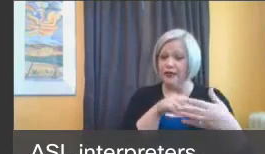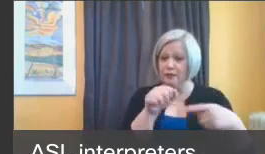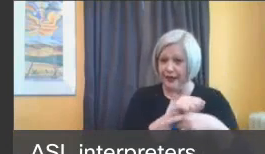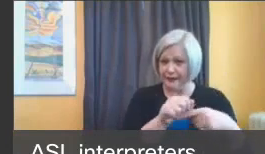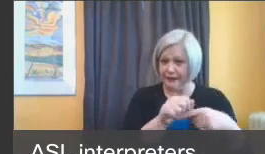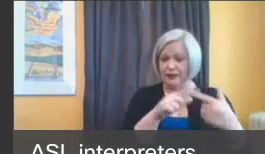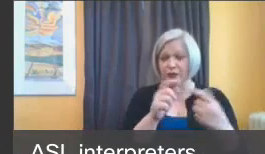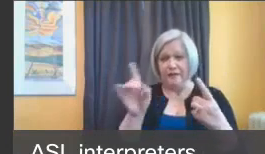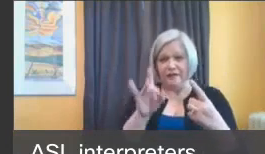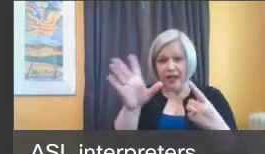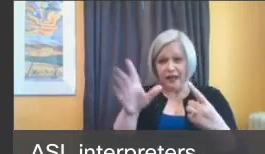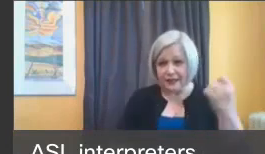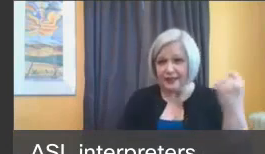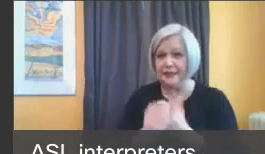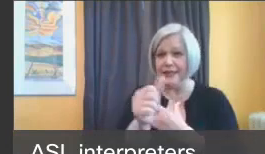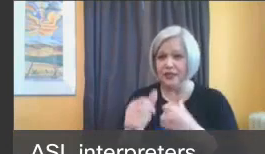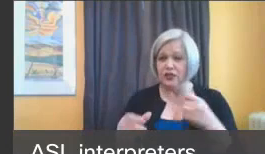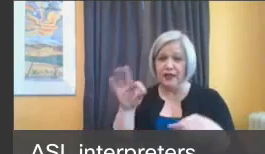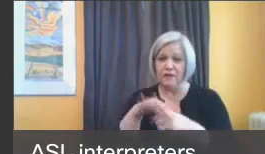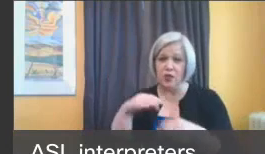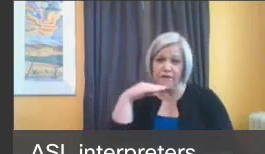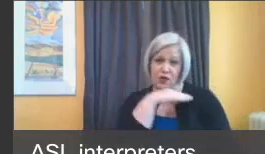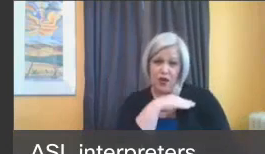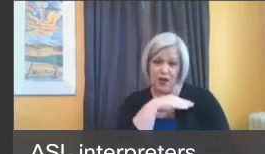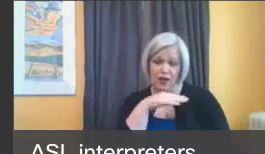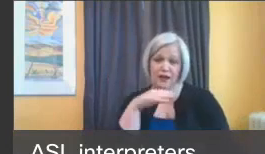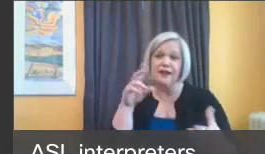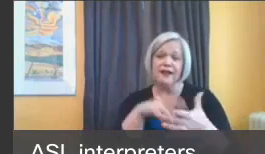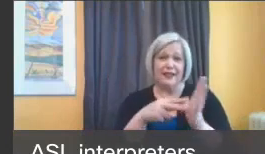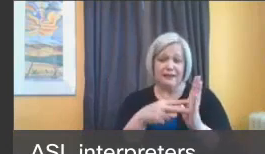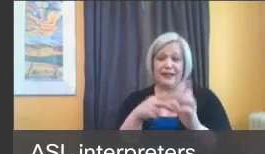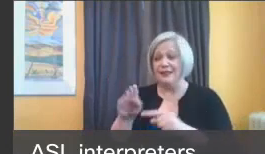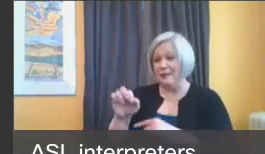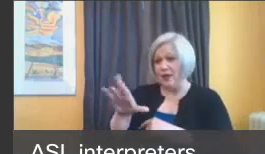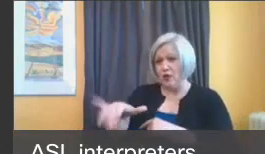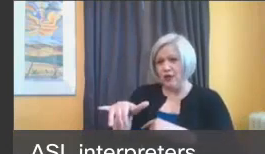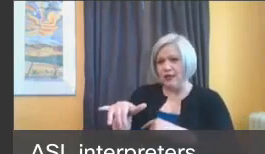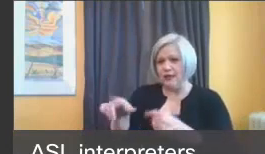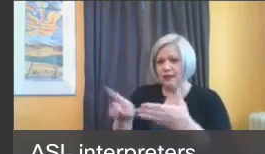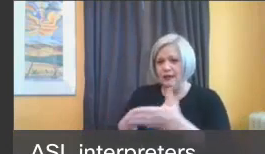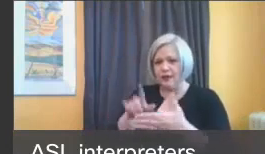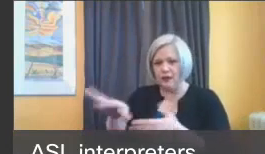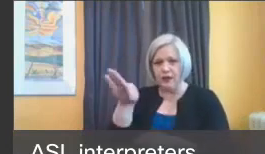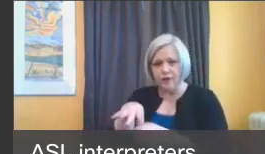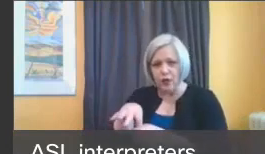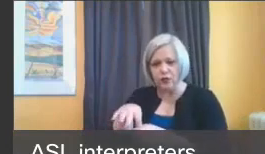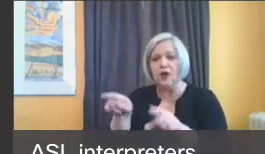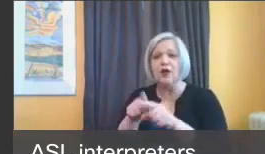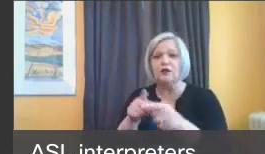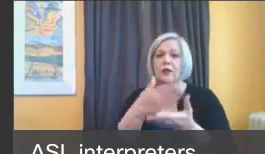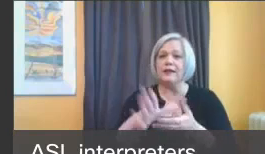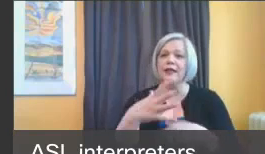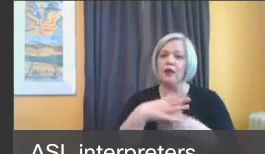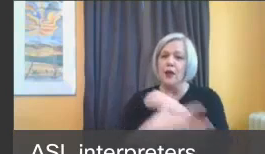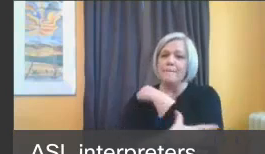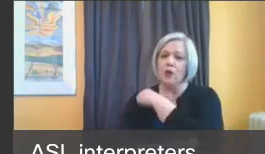violence, intimidation, and voter fraud that purged the electorate of minority voters and also eliminated poor white voters who supported